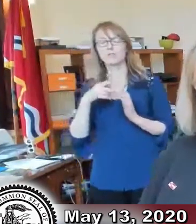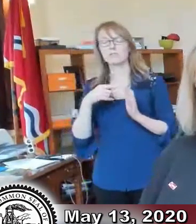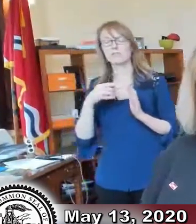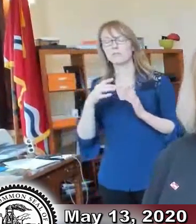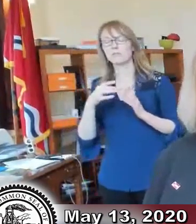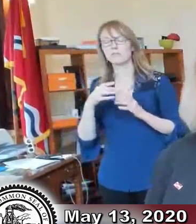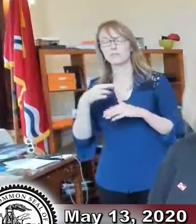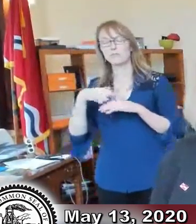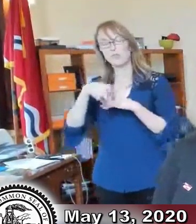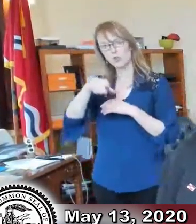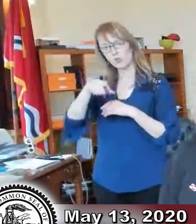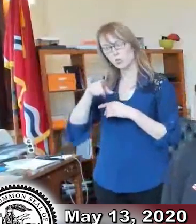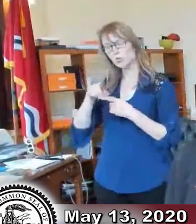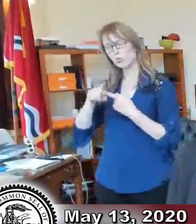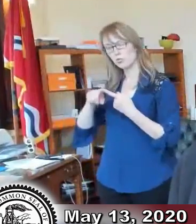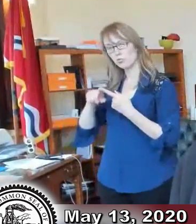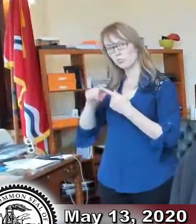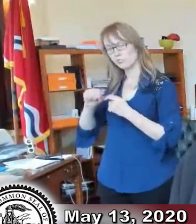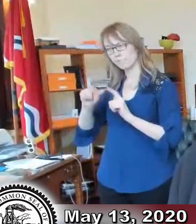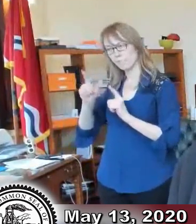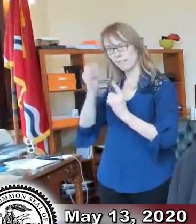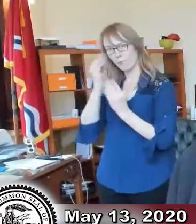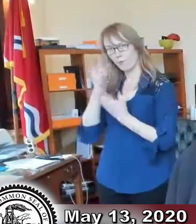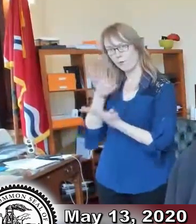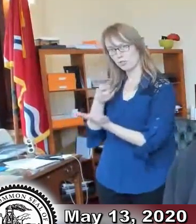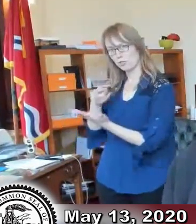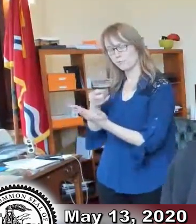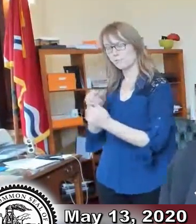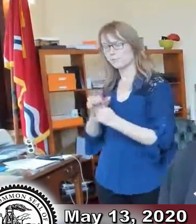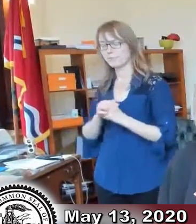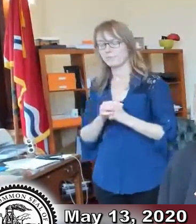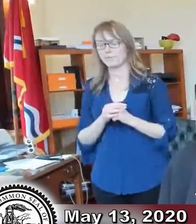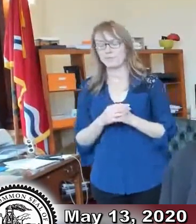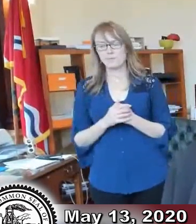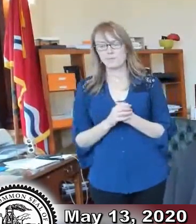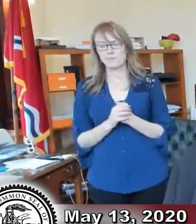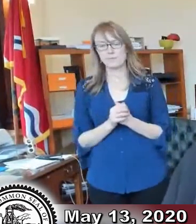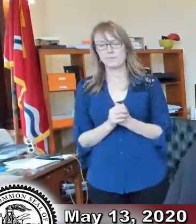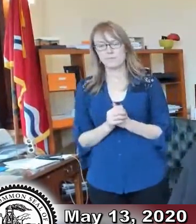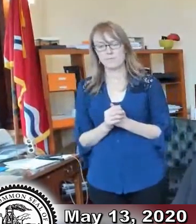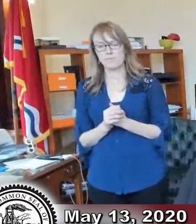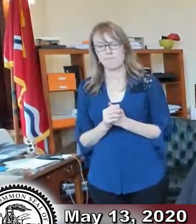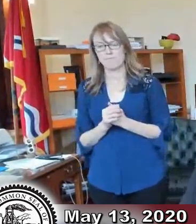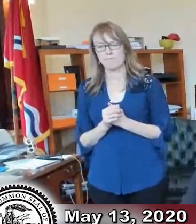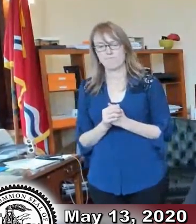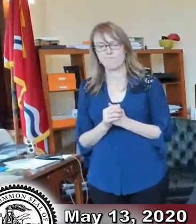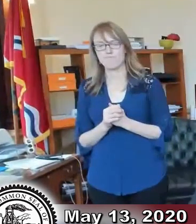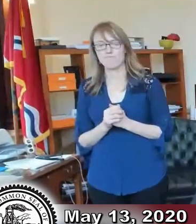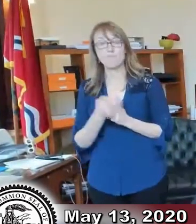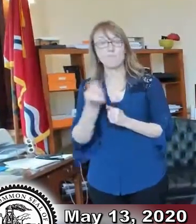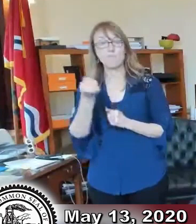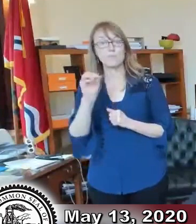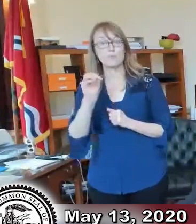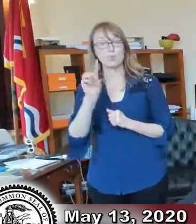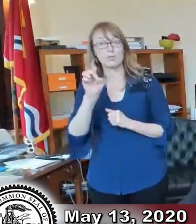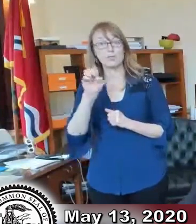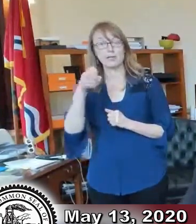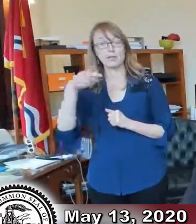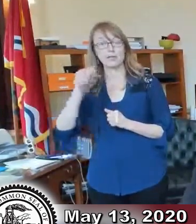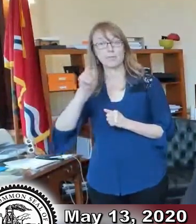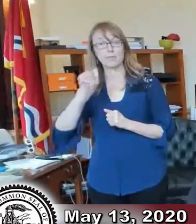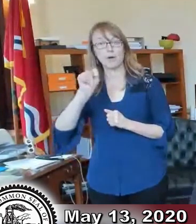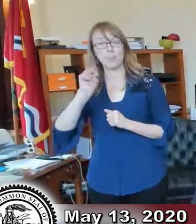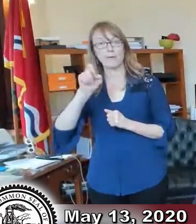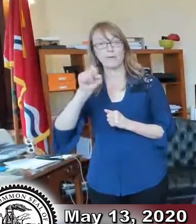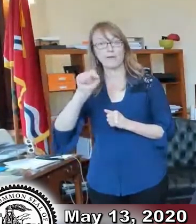the webpage went down here, let me find it again. I'm going to direct you to the Missouri Department of Labor, and